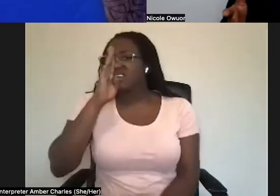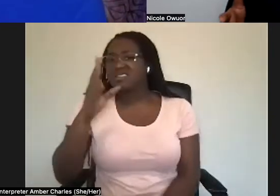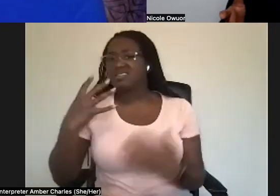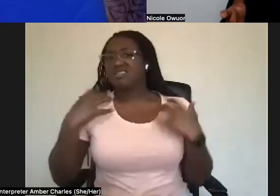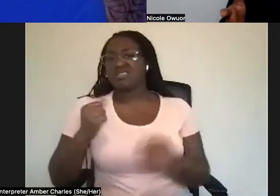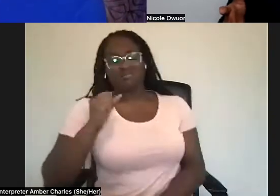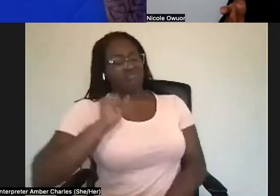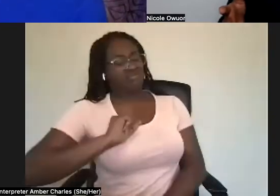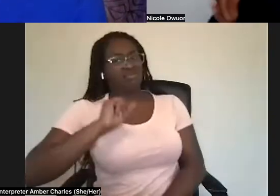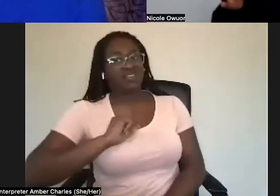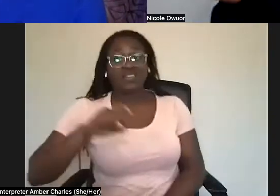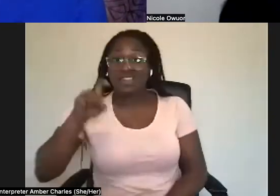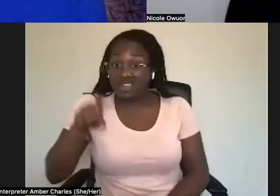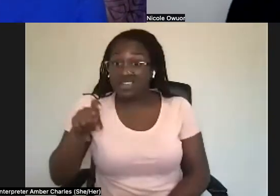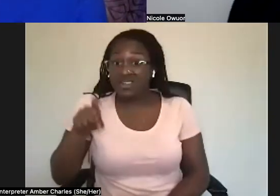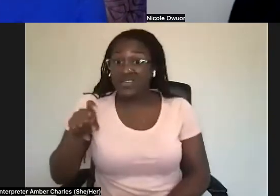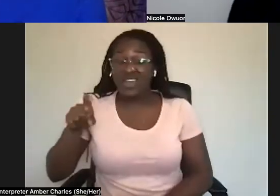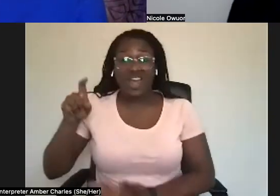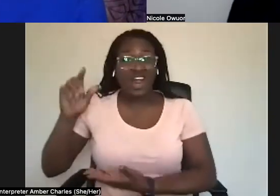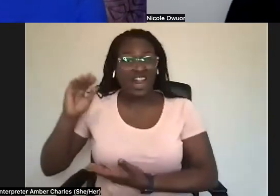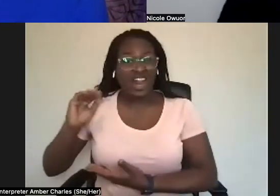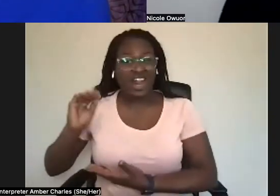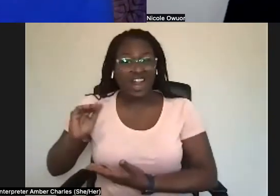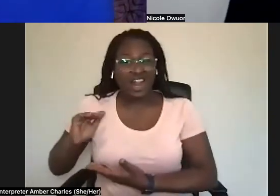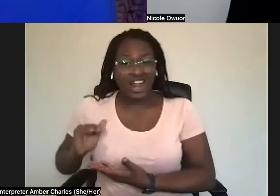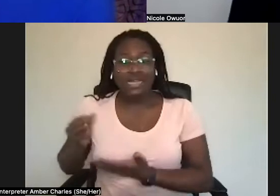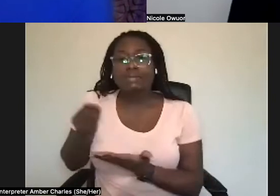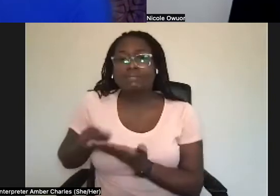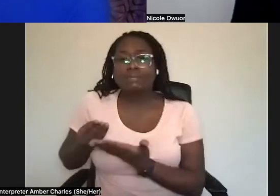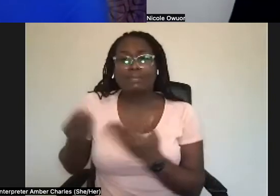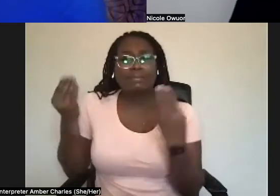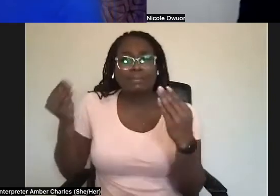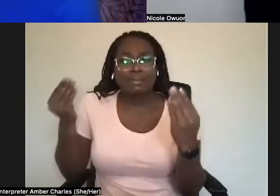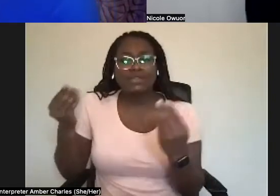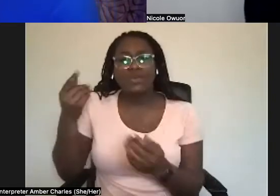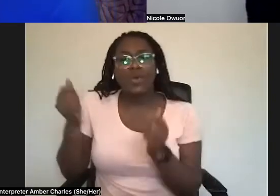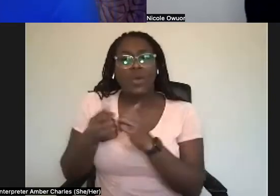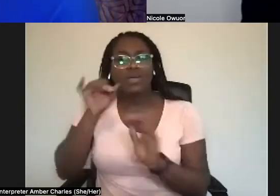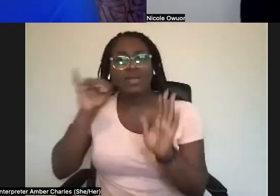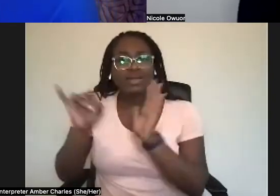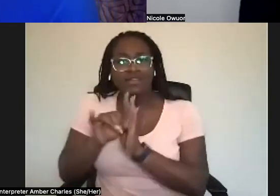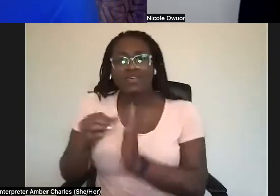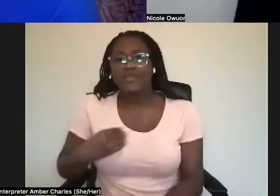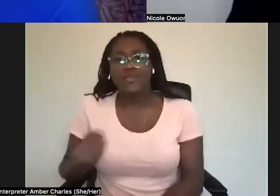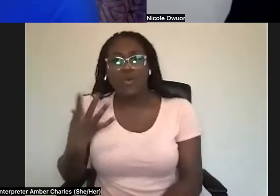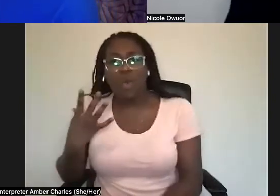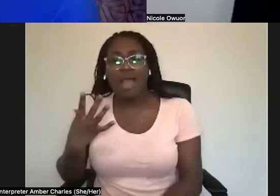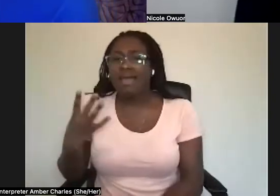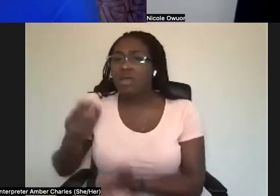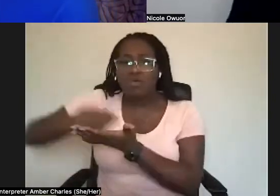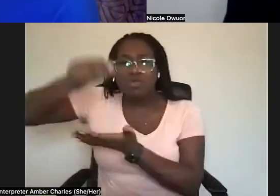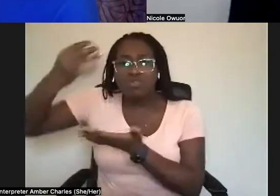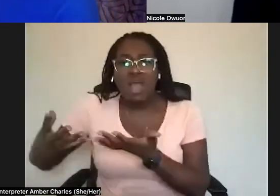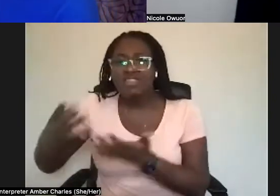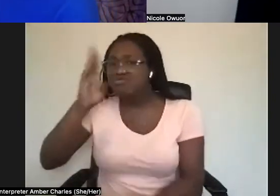think needs to be less monopolized in the identity of white, wealthy,